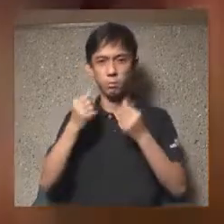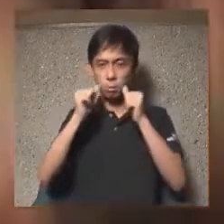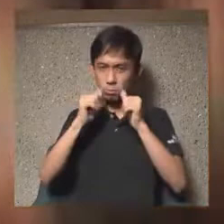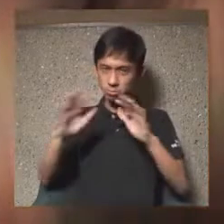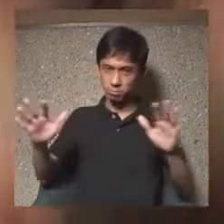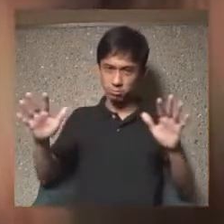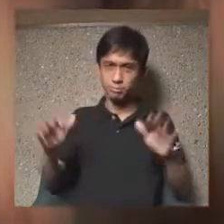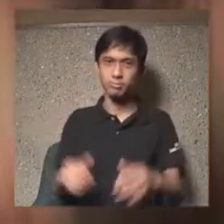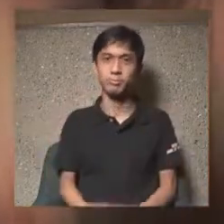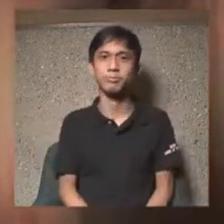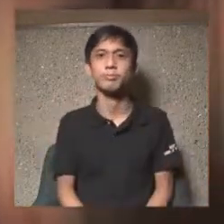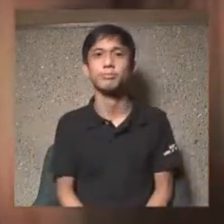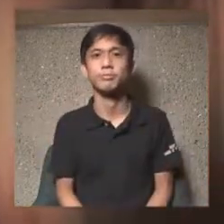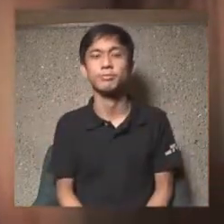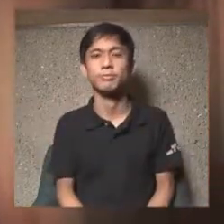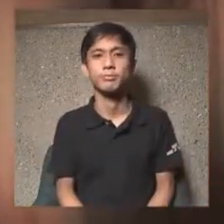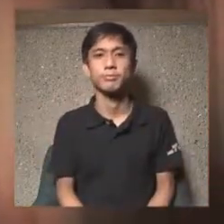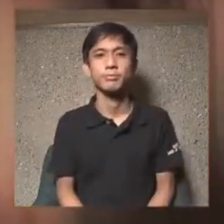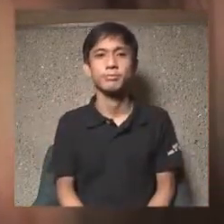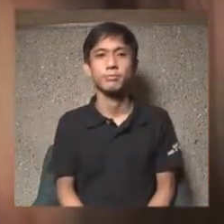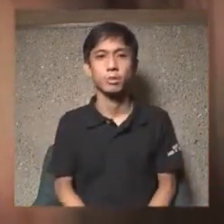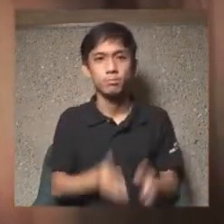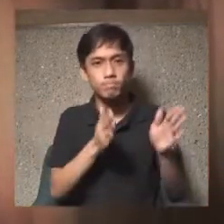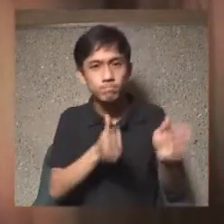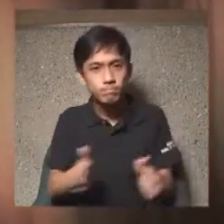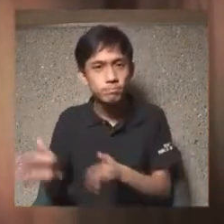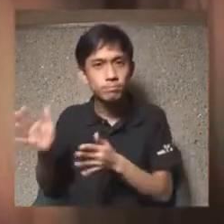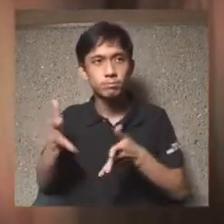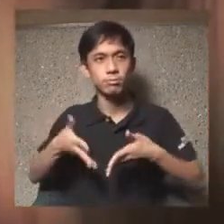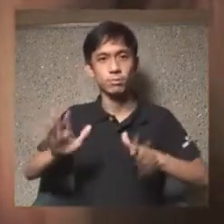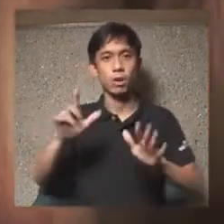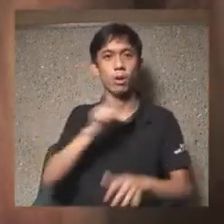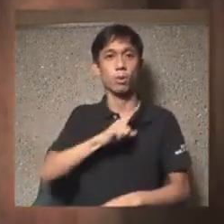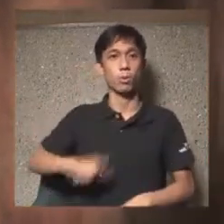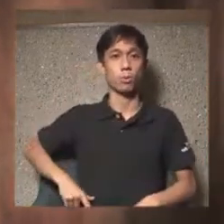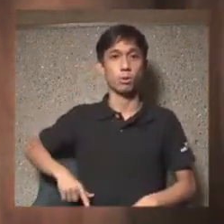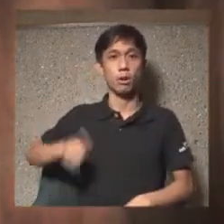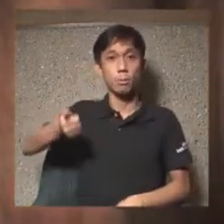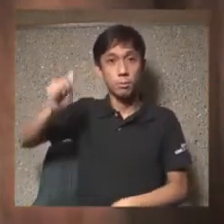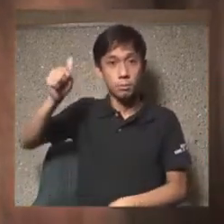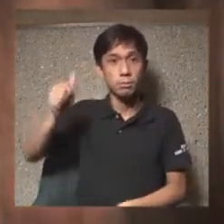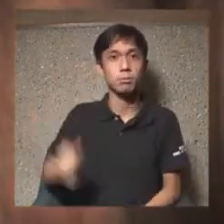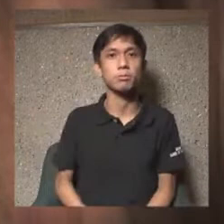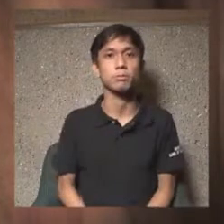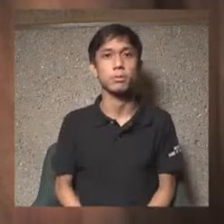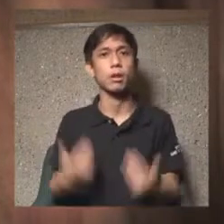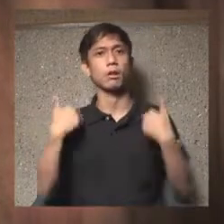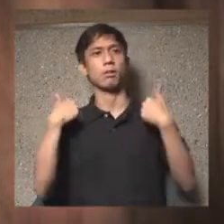win, you will have the blessing. But let me explain it further.